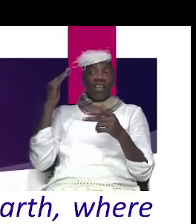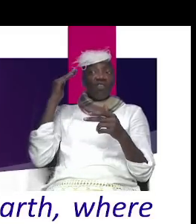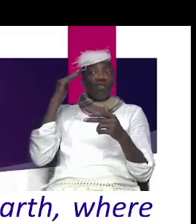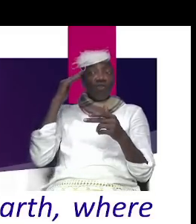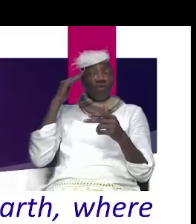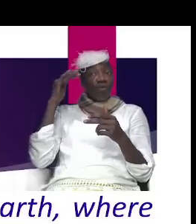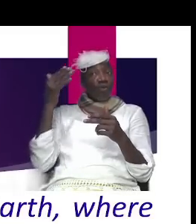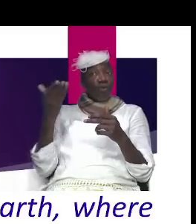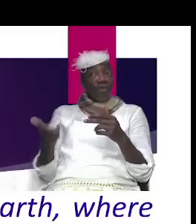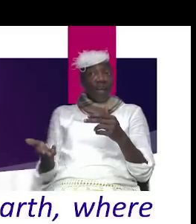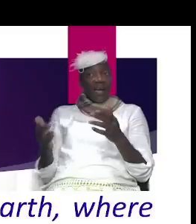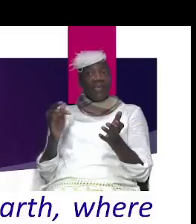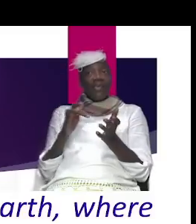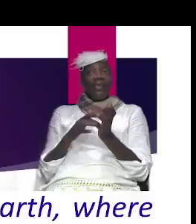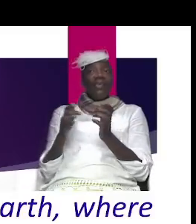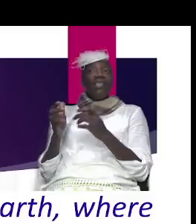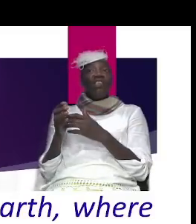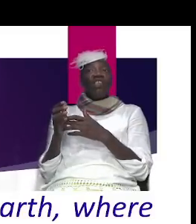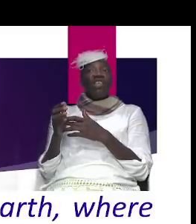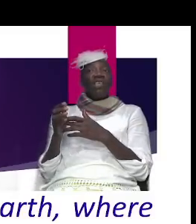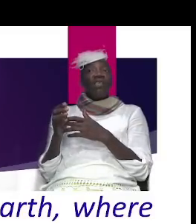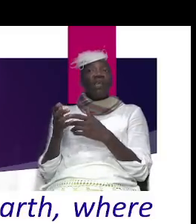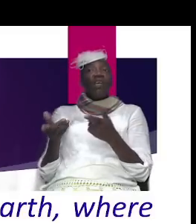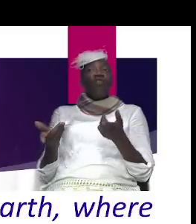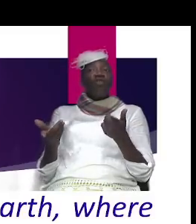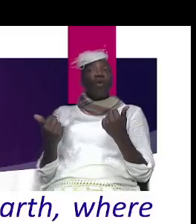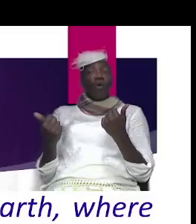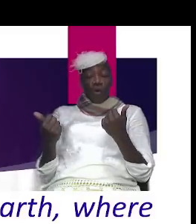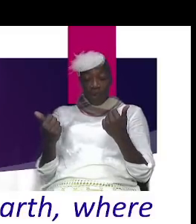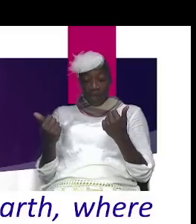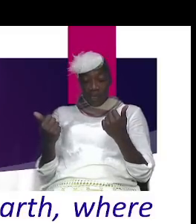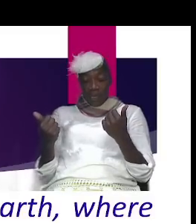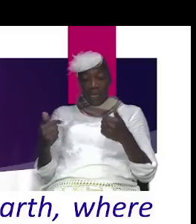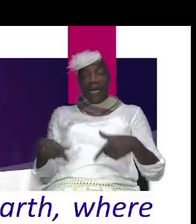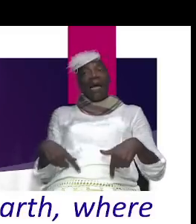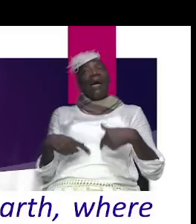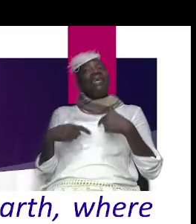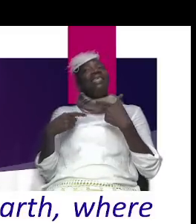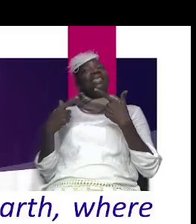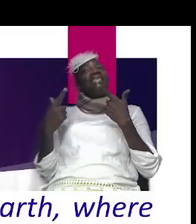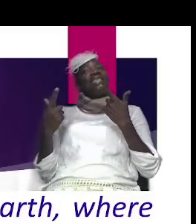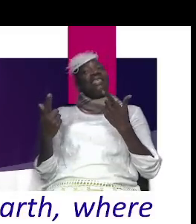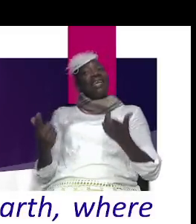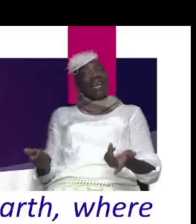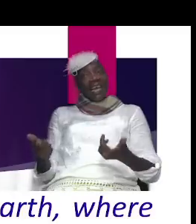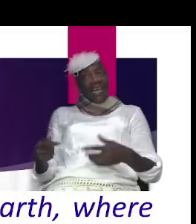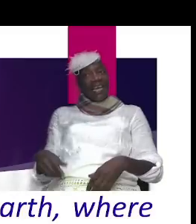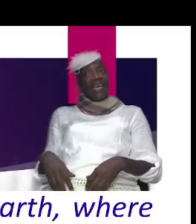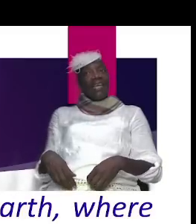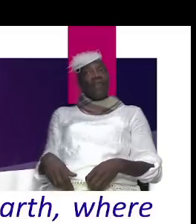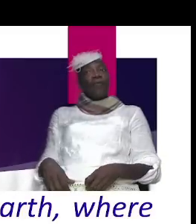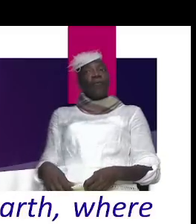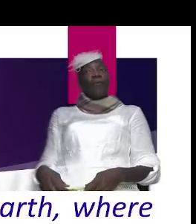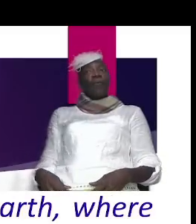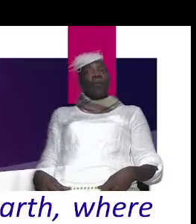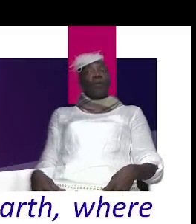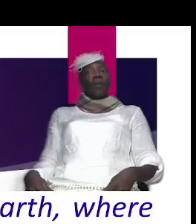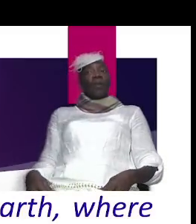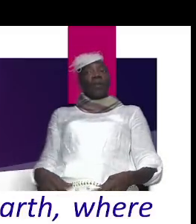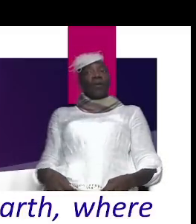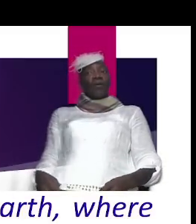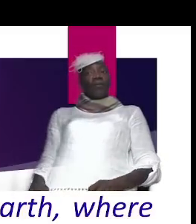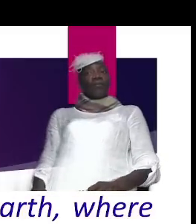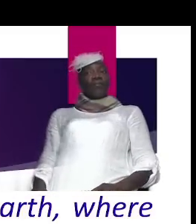yet, Jesus is now coming and saying to the folks, look here, understand this